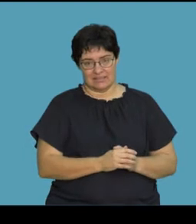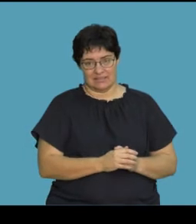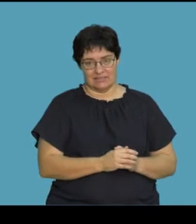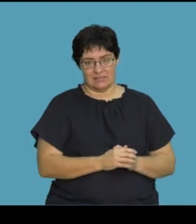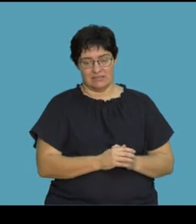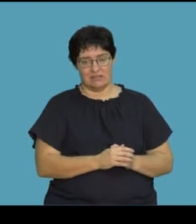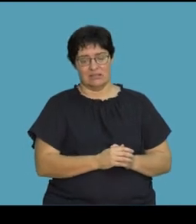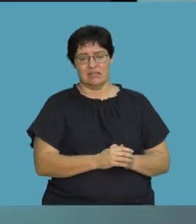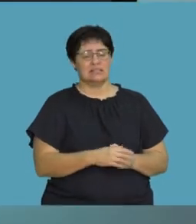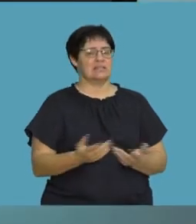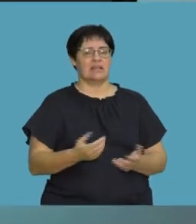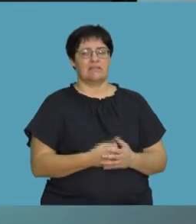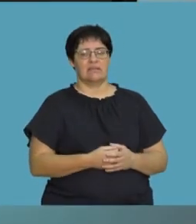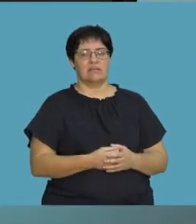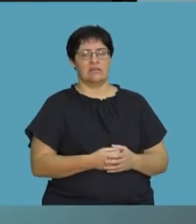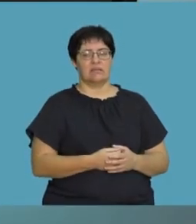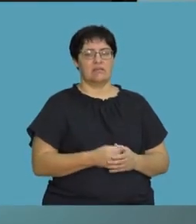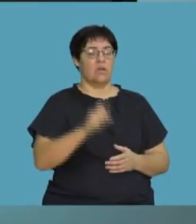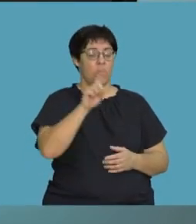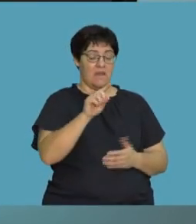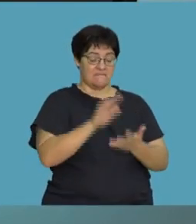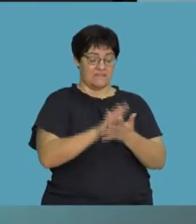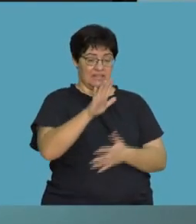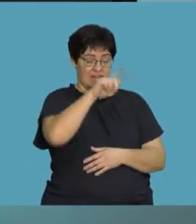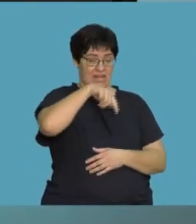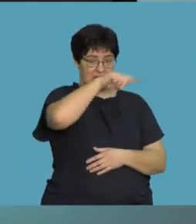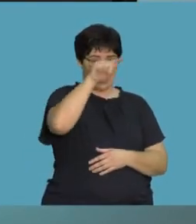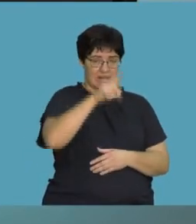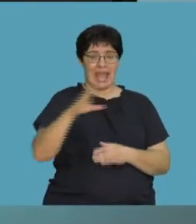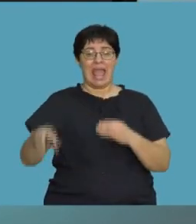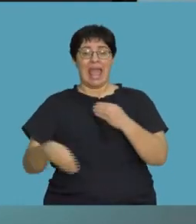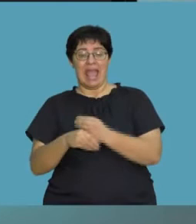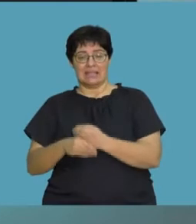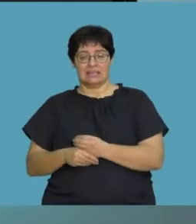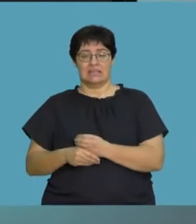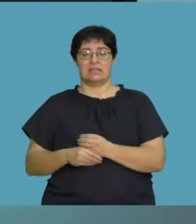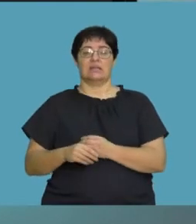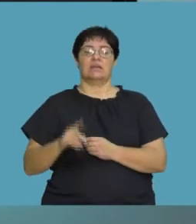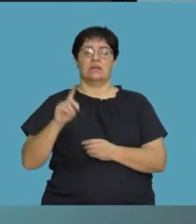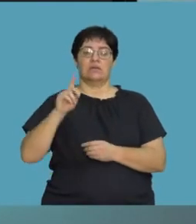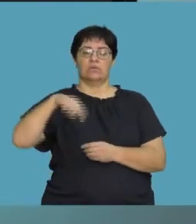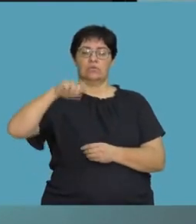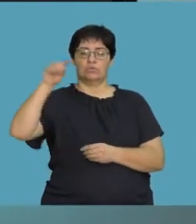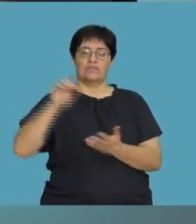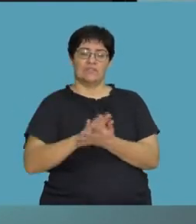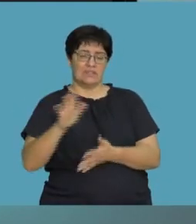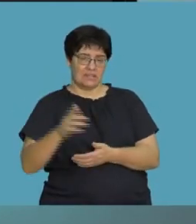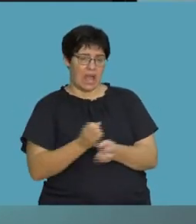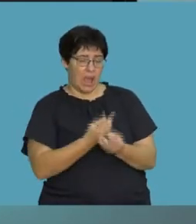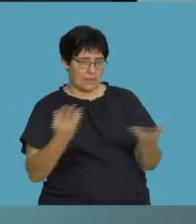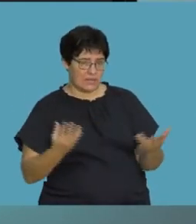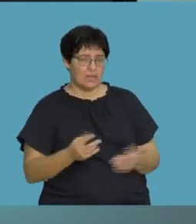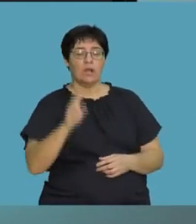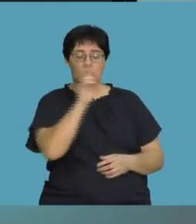typical example of this, I can say to you, I have 1 root of 15. I'm adding it to 1 root of 15. How many roots